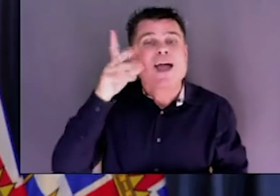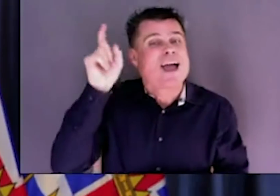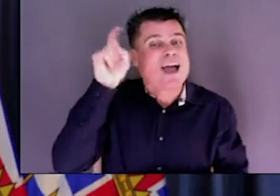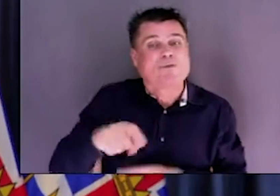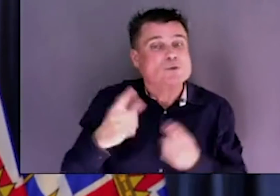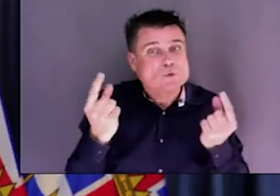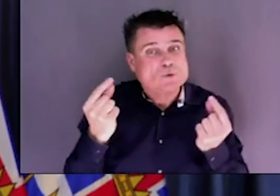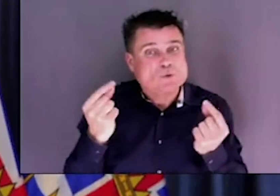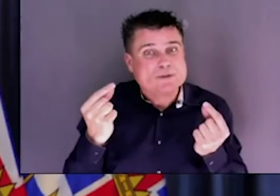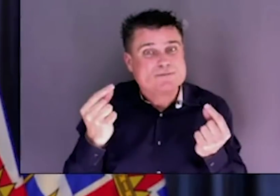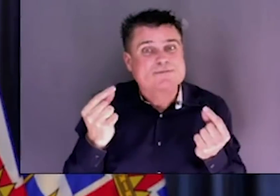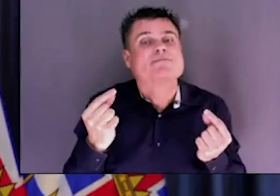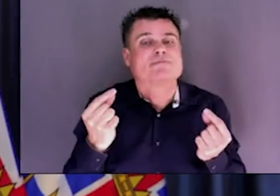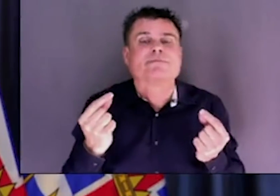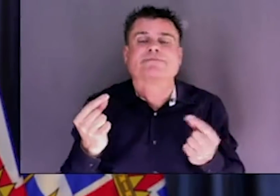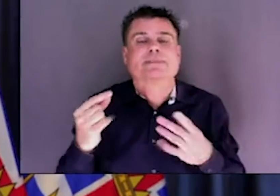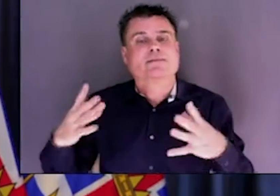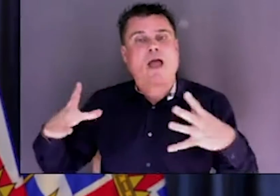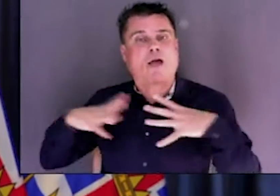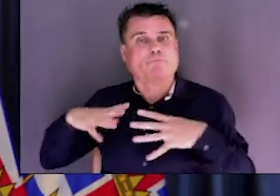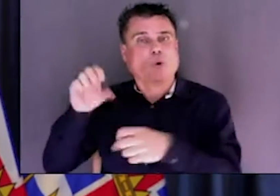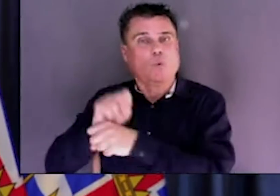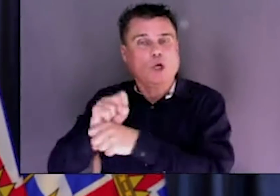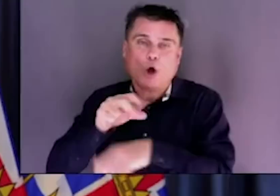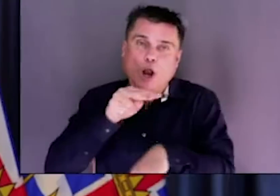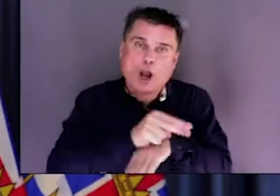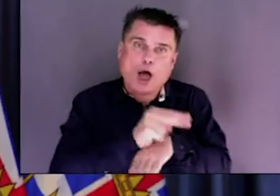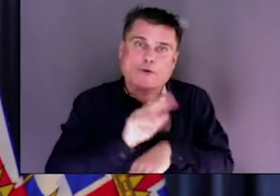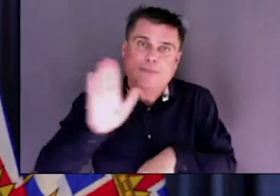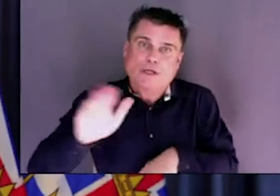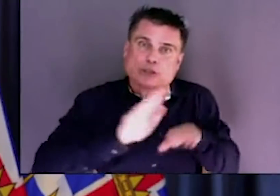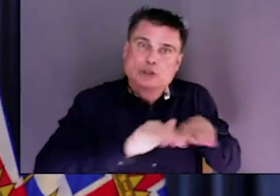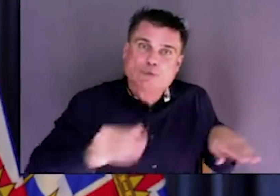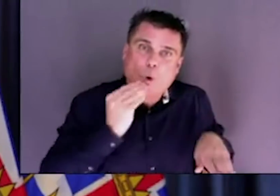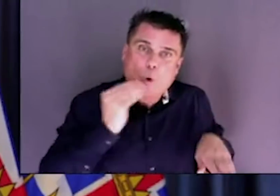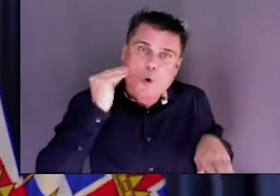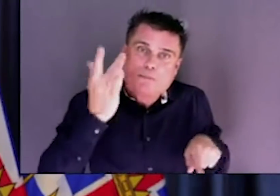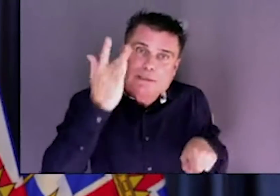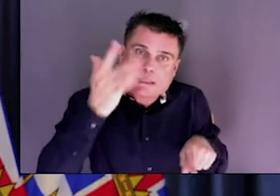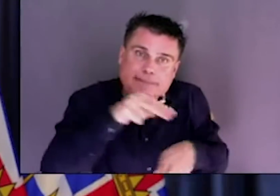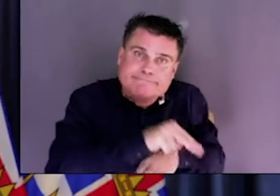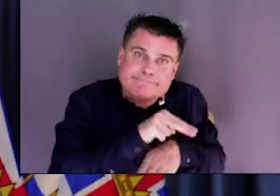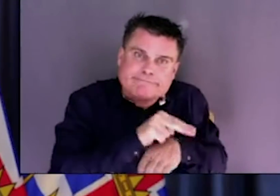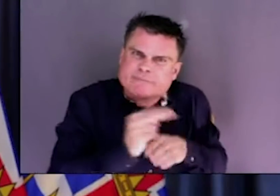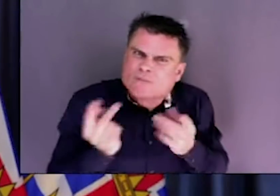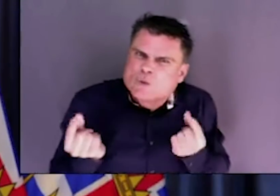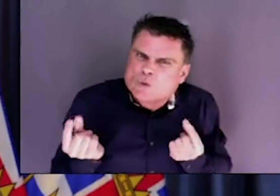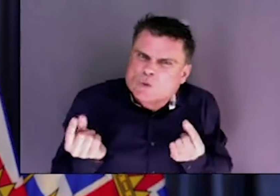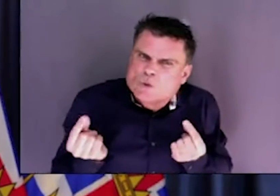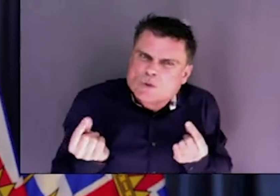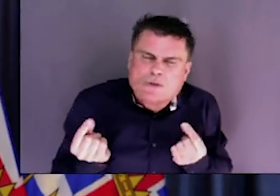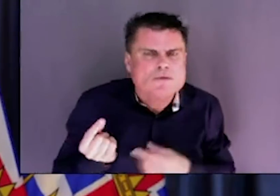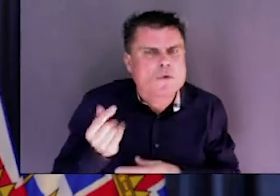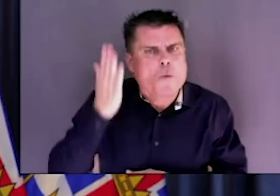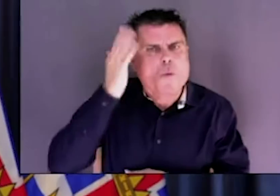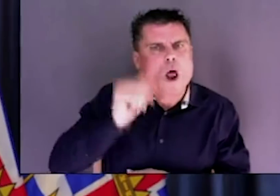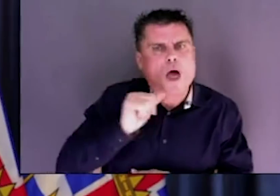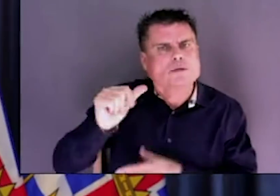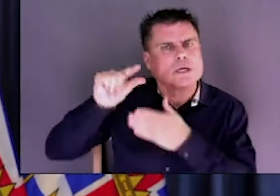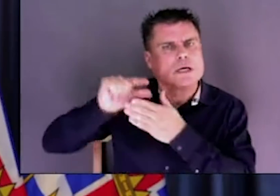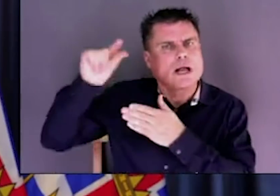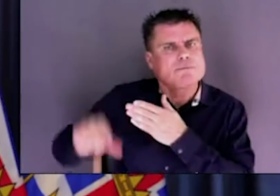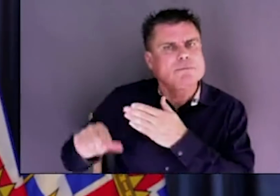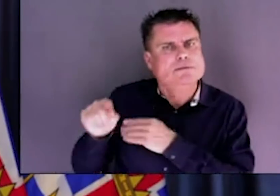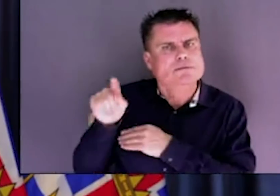program where the daycares reimburse the parents when their kids cannot be there, and then the province reimburses